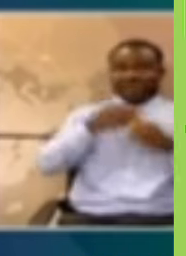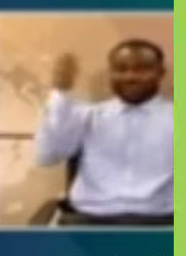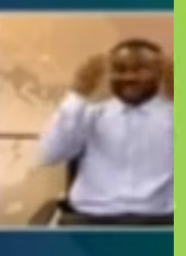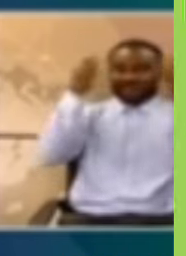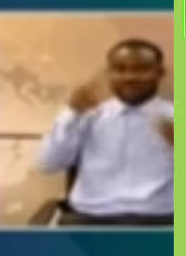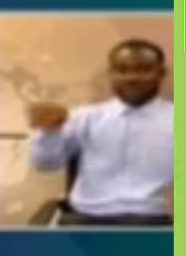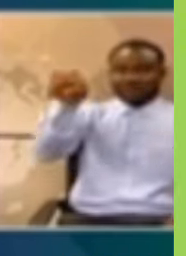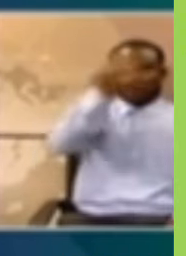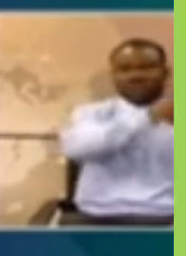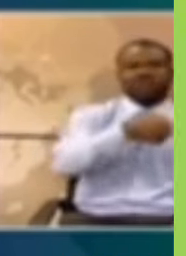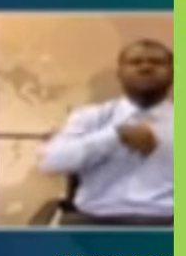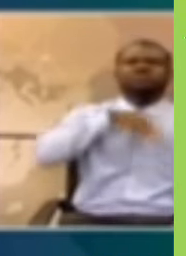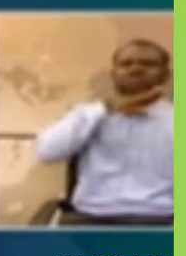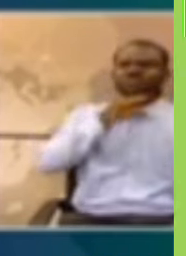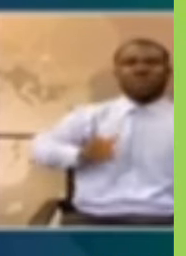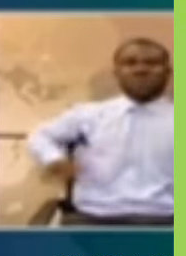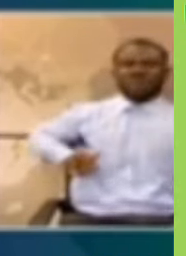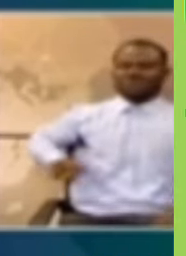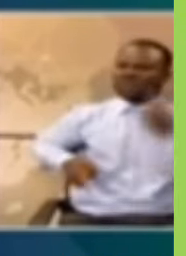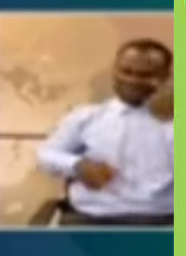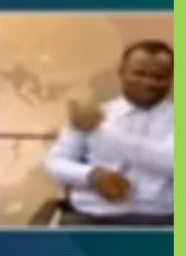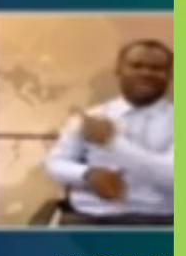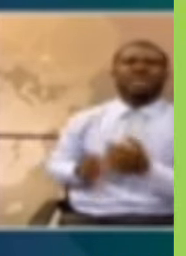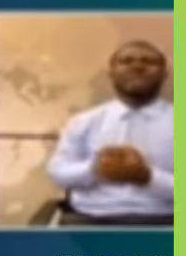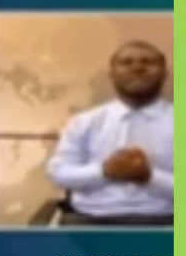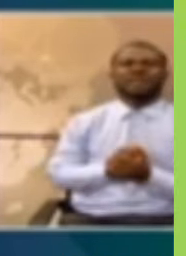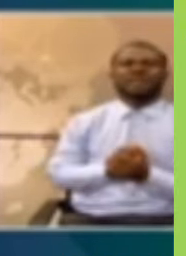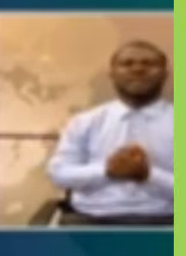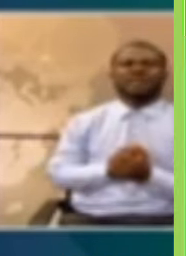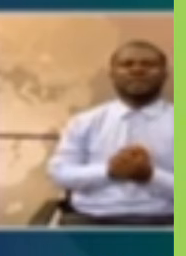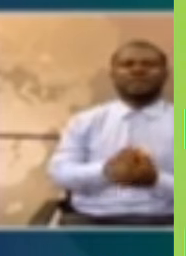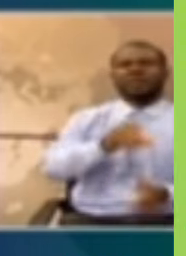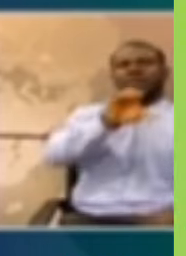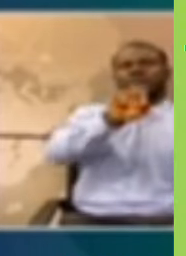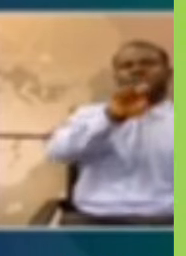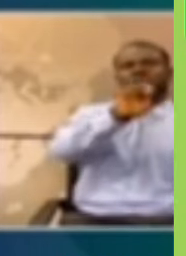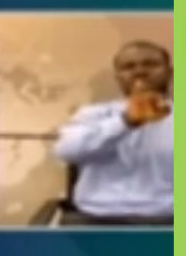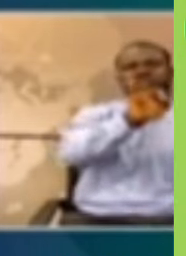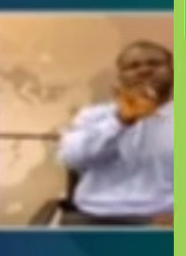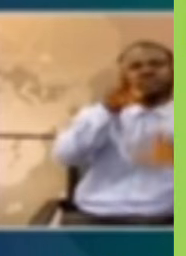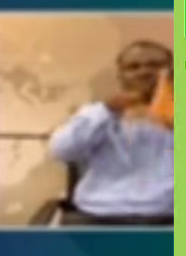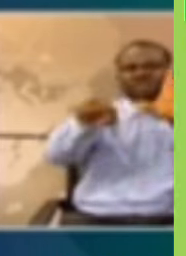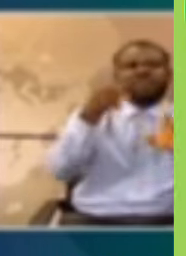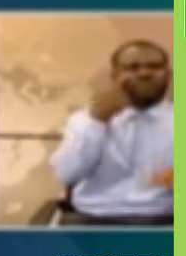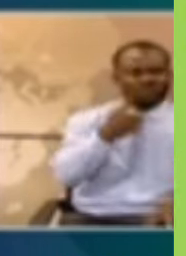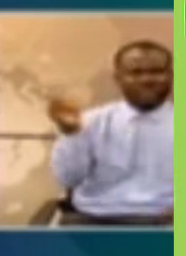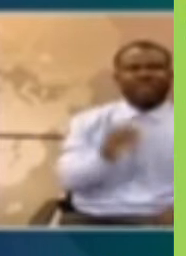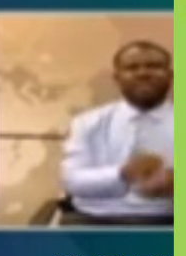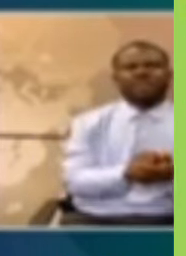I can't funk on a good area. But you see, you're too rigid. Go to rigid. Go